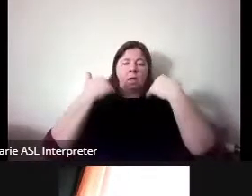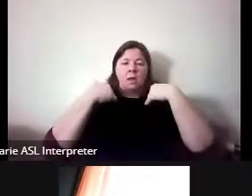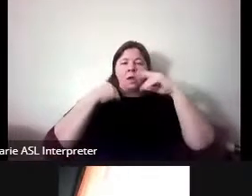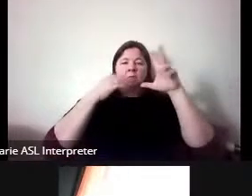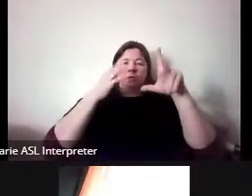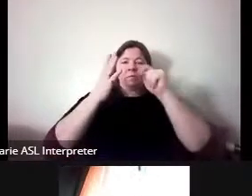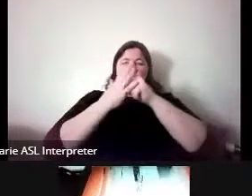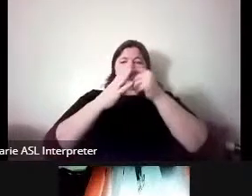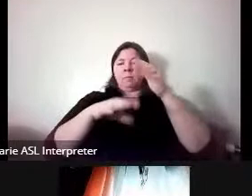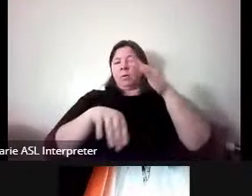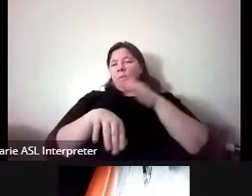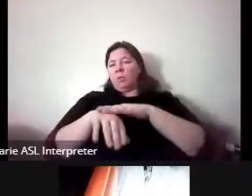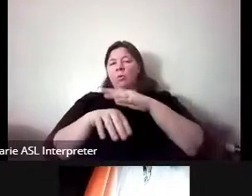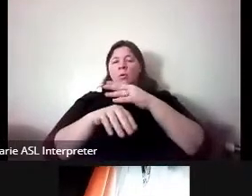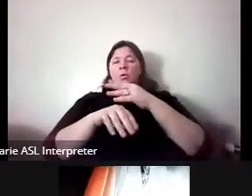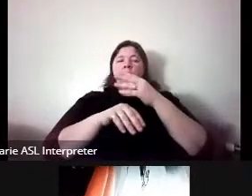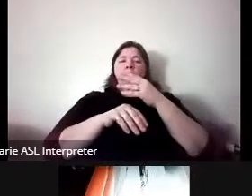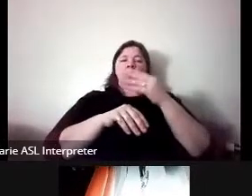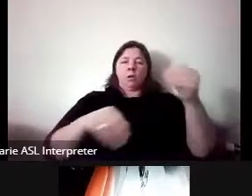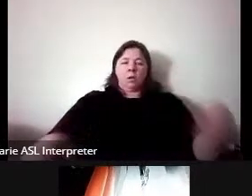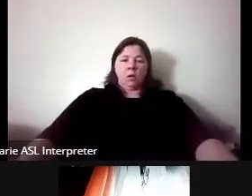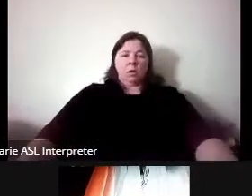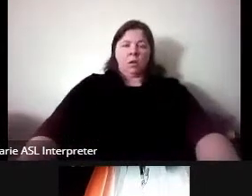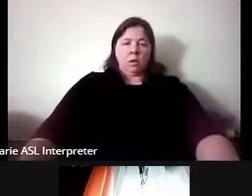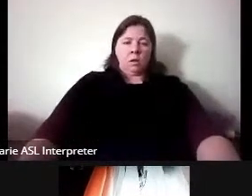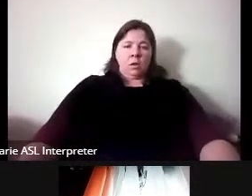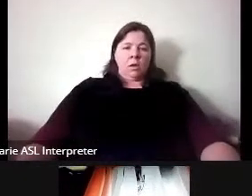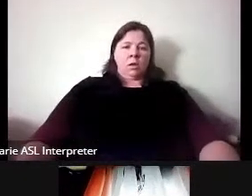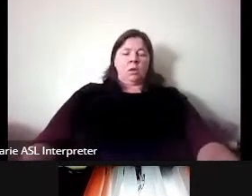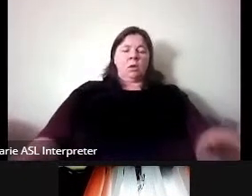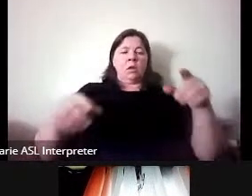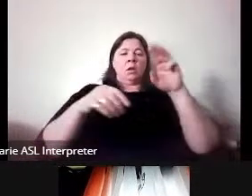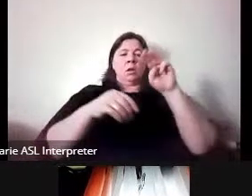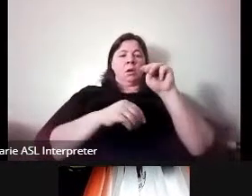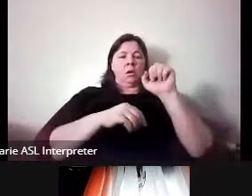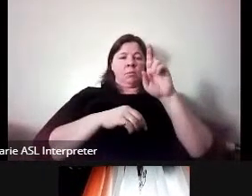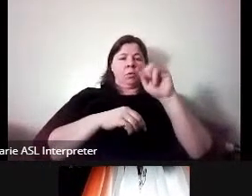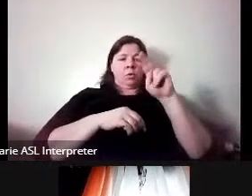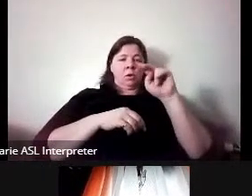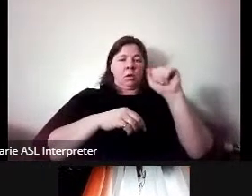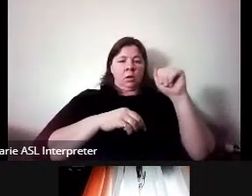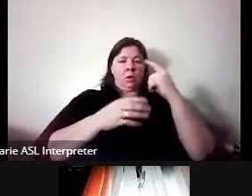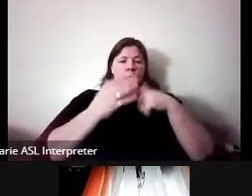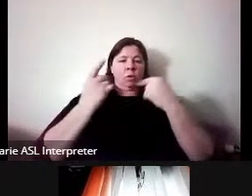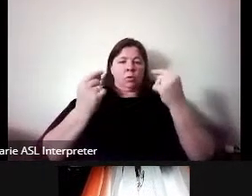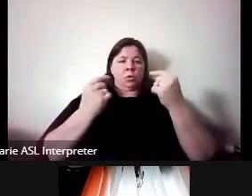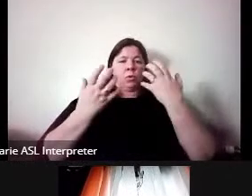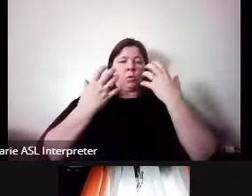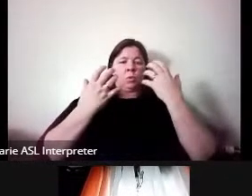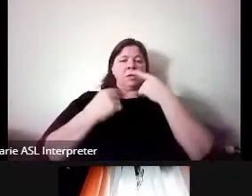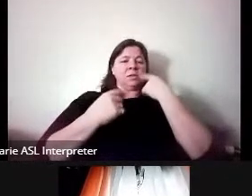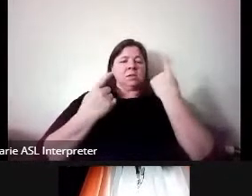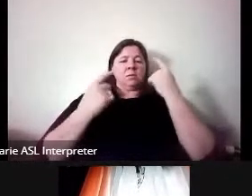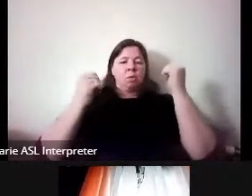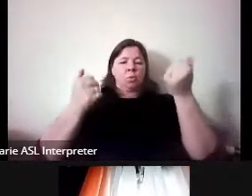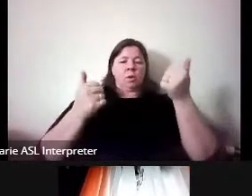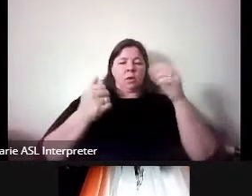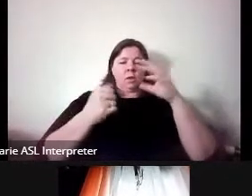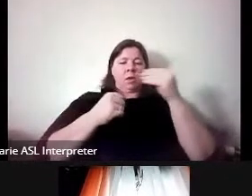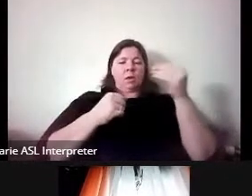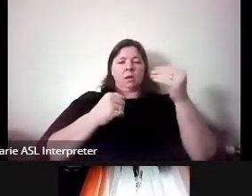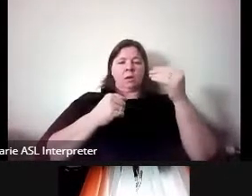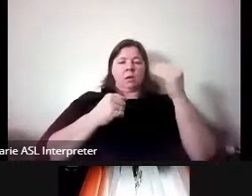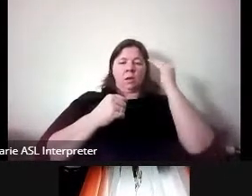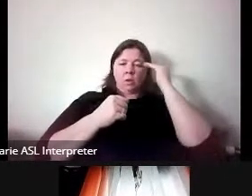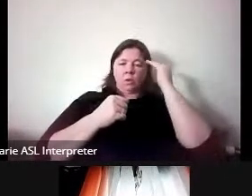video on. And then Marina, while you're doing that, I just wanted to chime in here real quick and